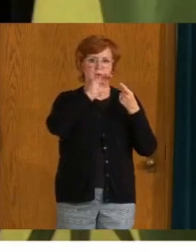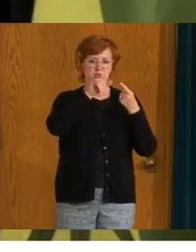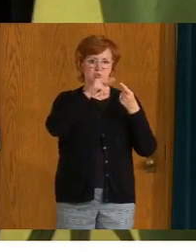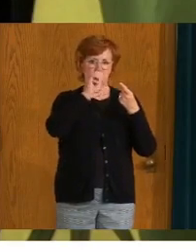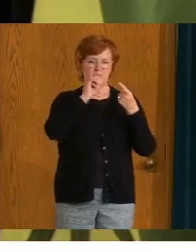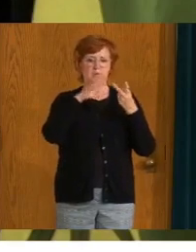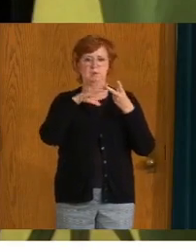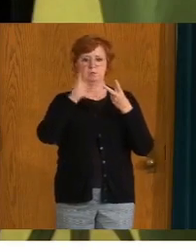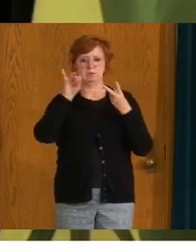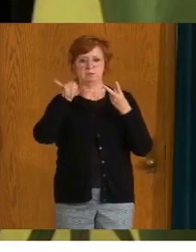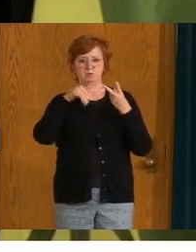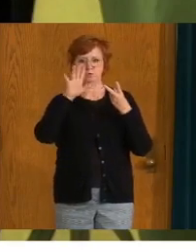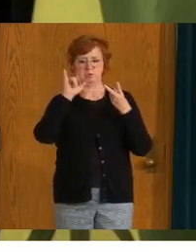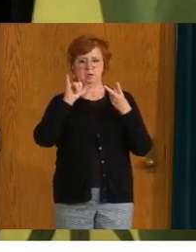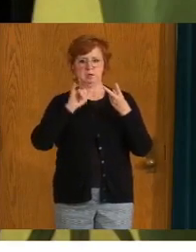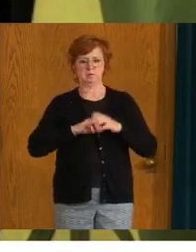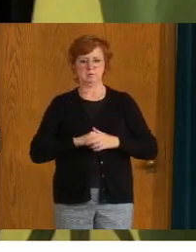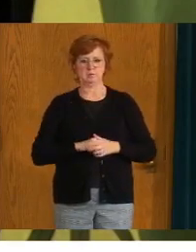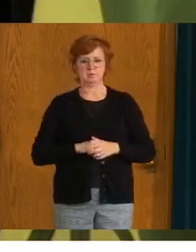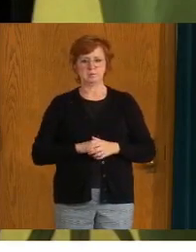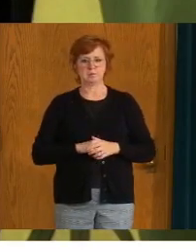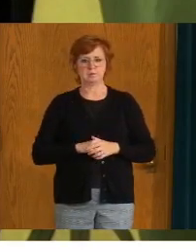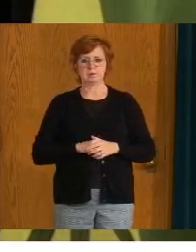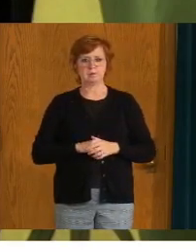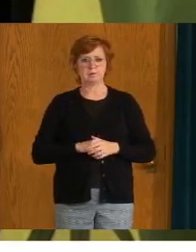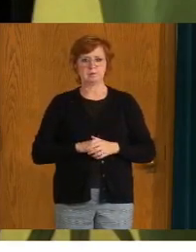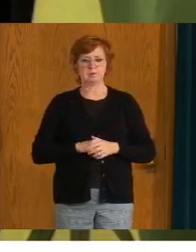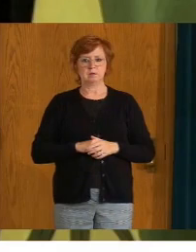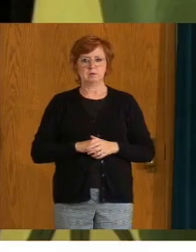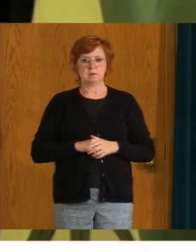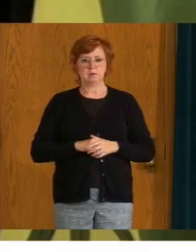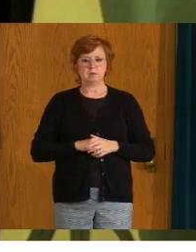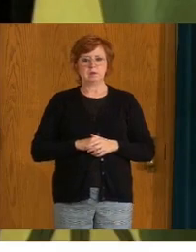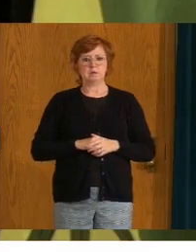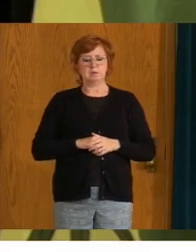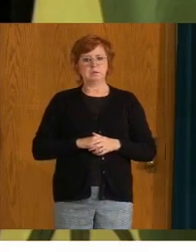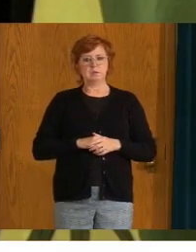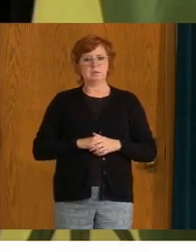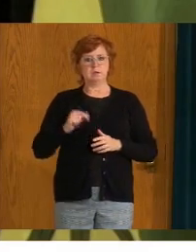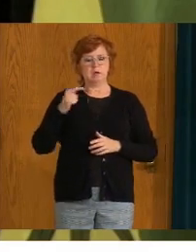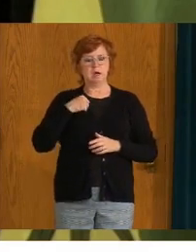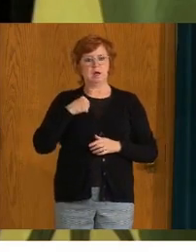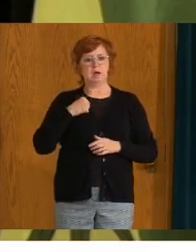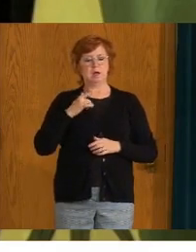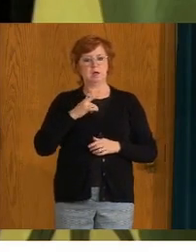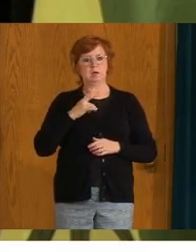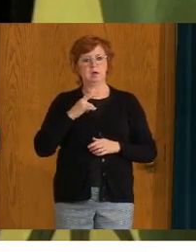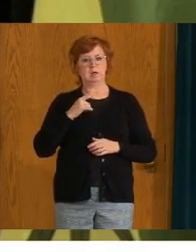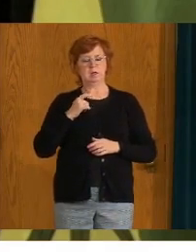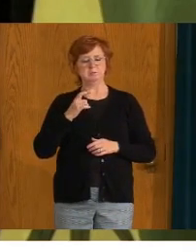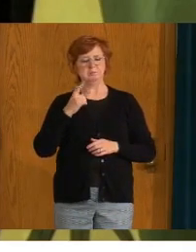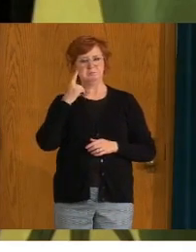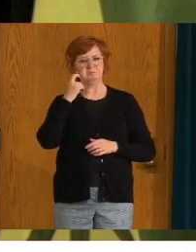always eligible for your first or second dose. And I would expect that we'll see, a number of people coming in over the course of